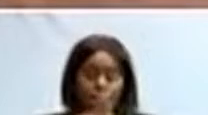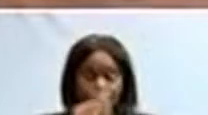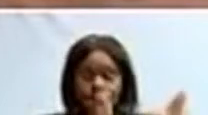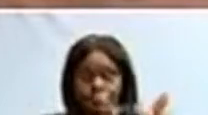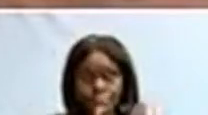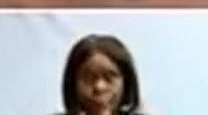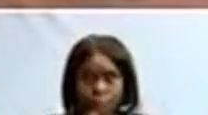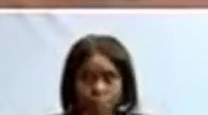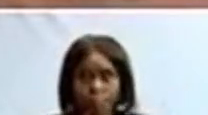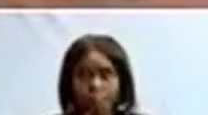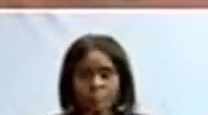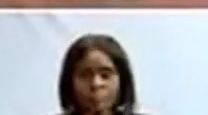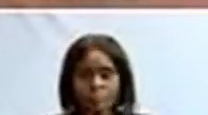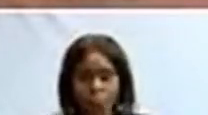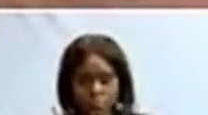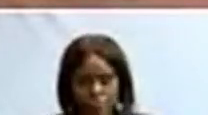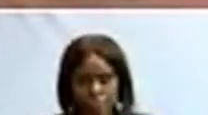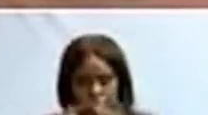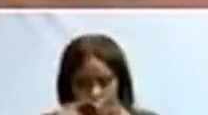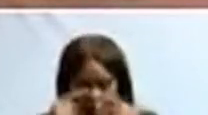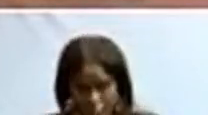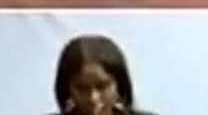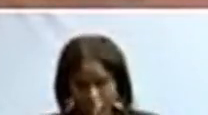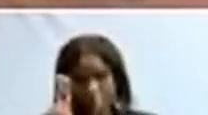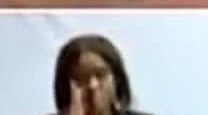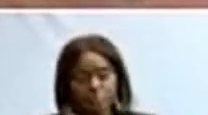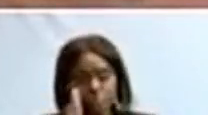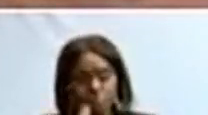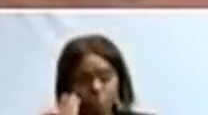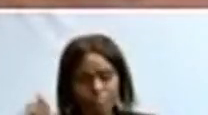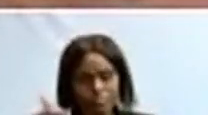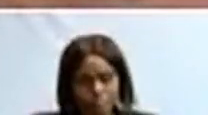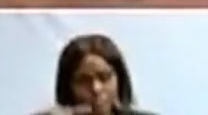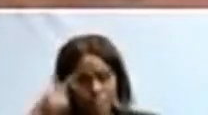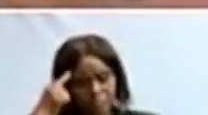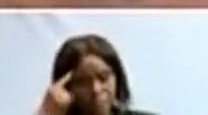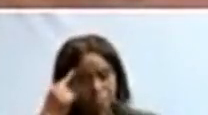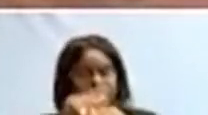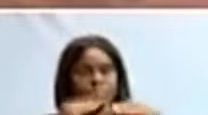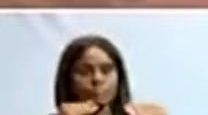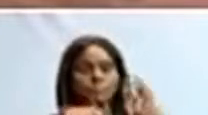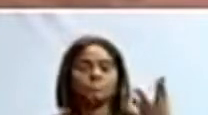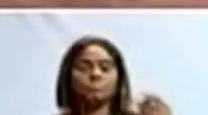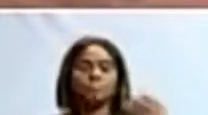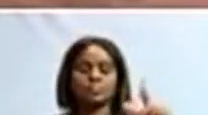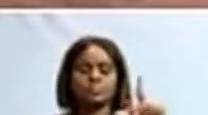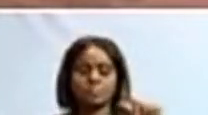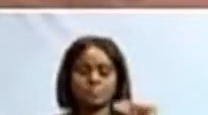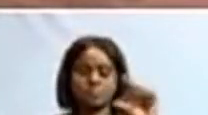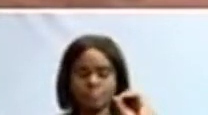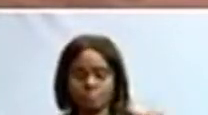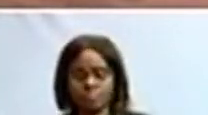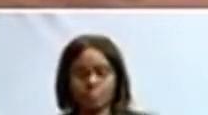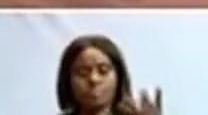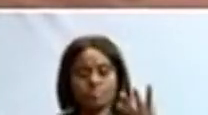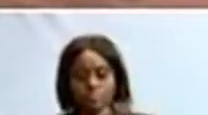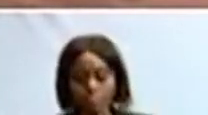to be done using local government equalization 20%